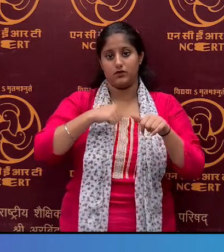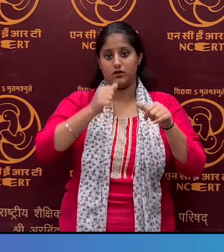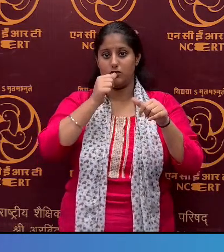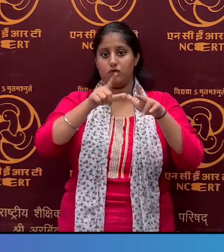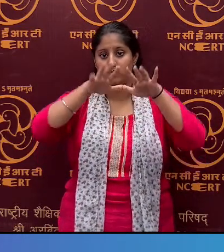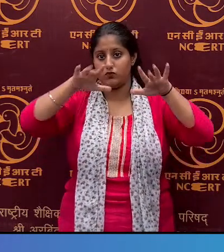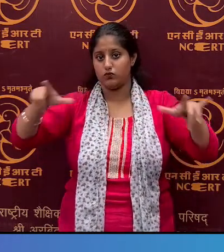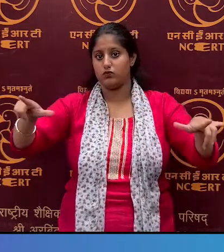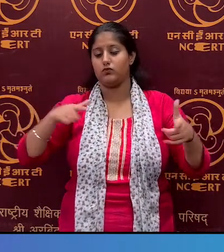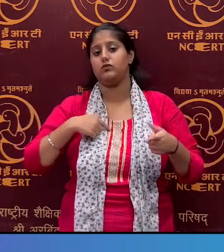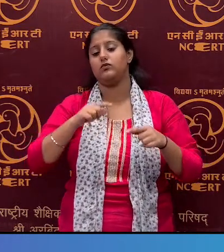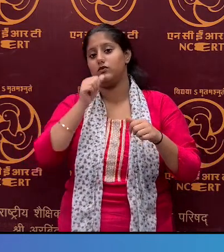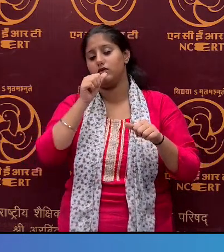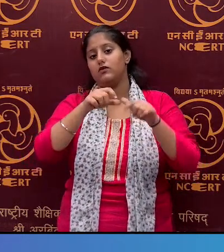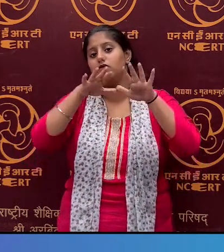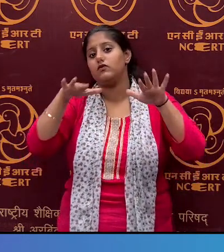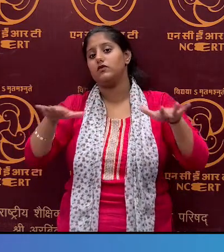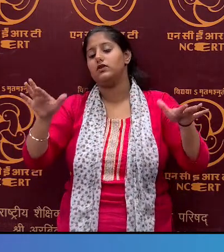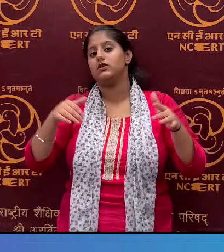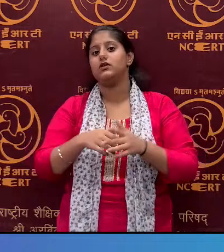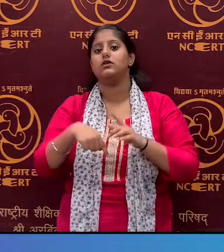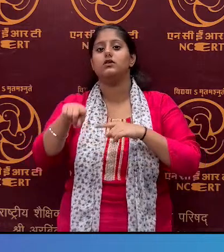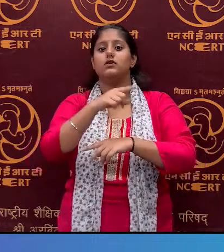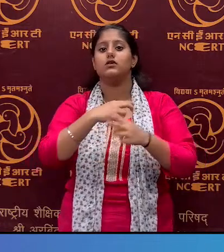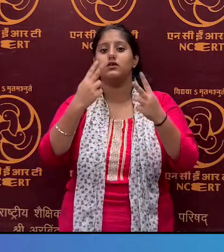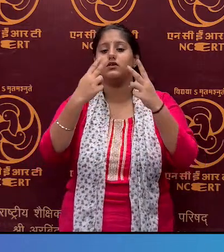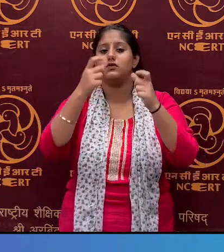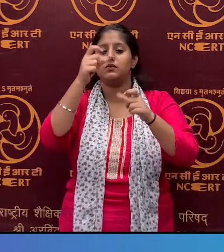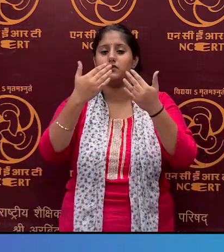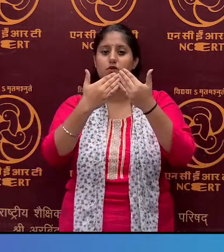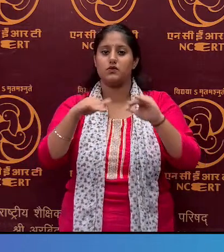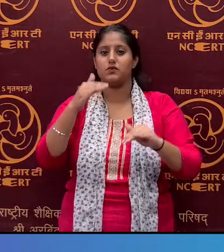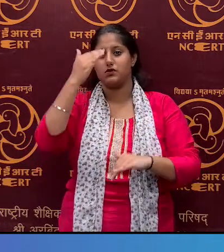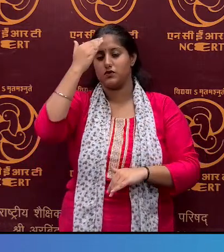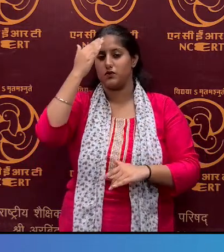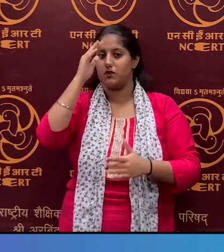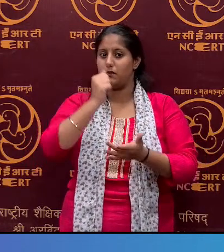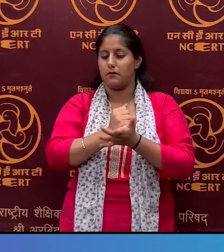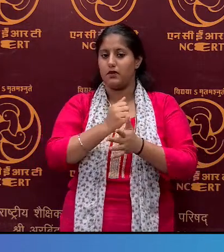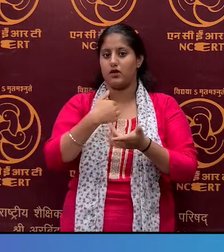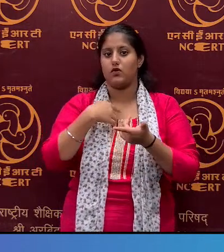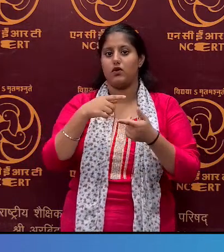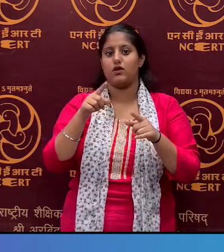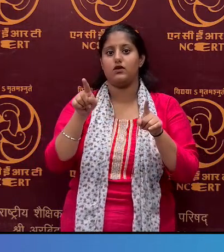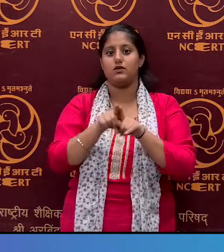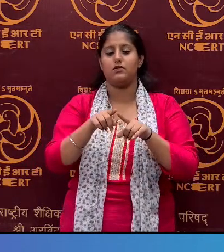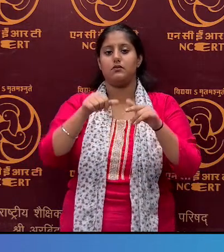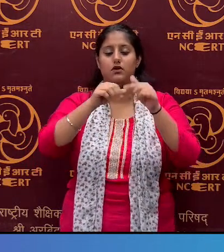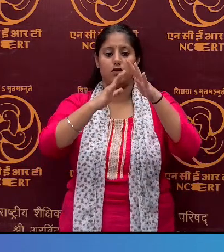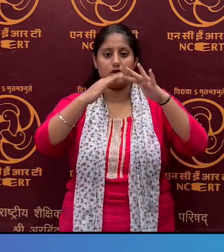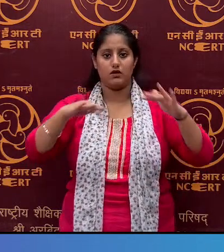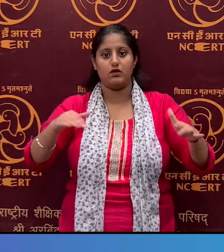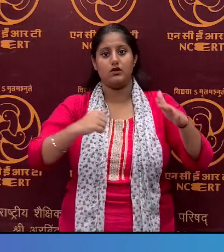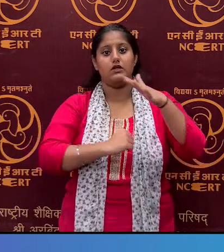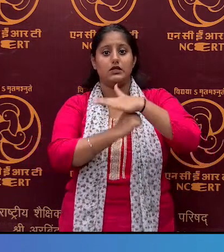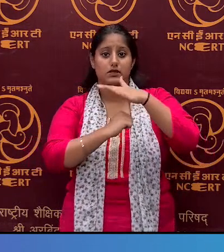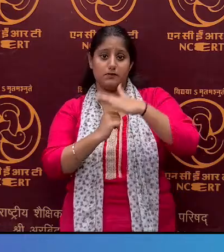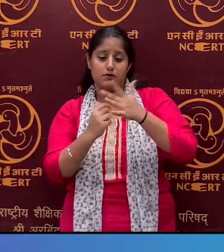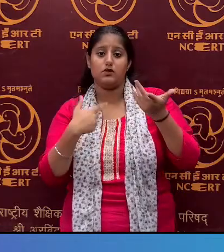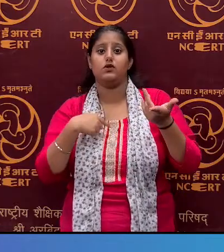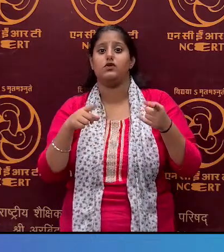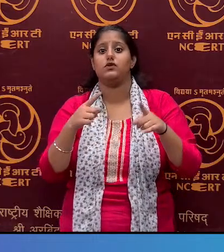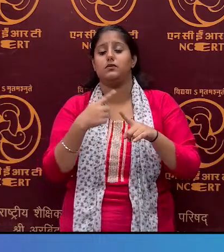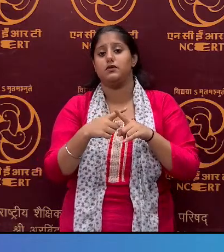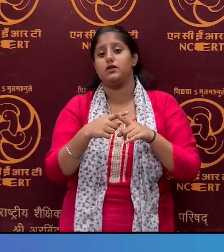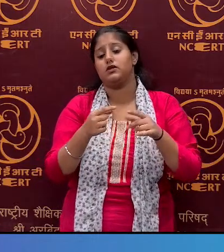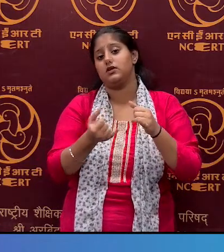proximity of the sea. The student definitely heard about the land bridge and sea bridge in class 6th, as well as